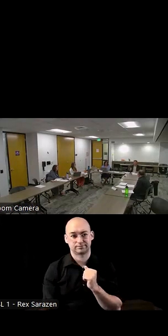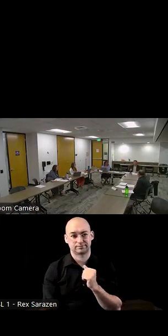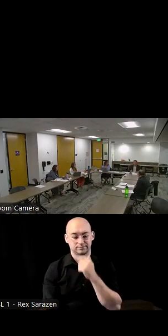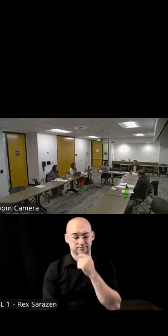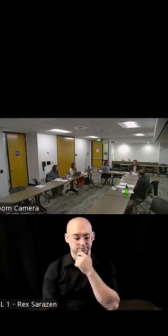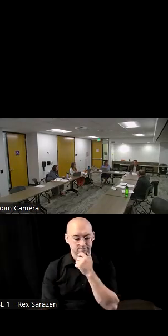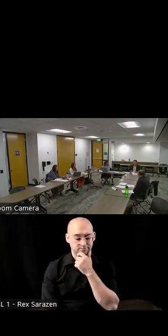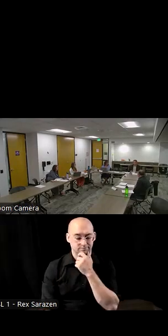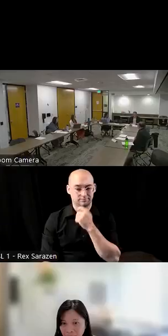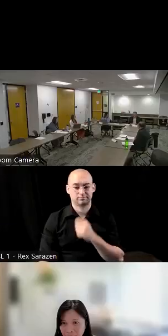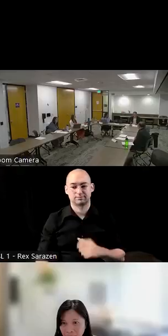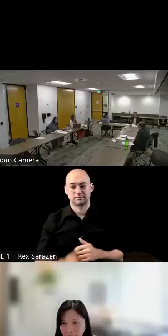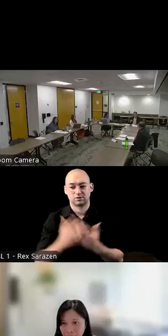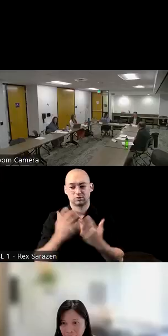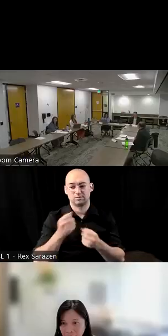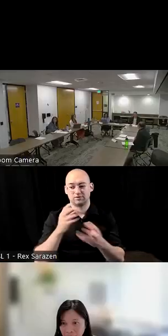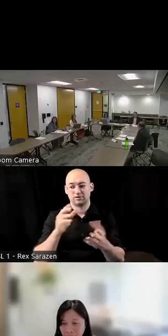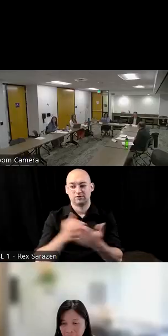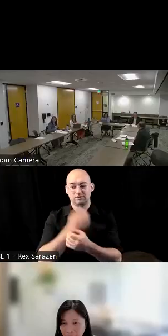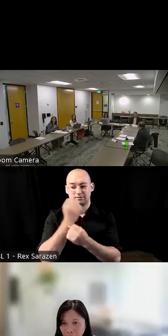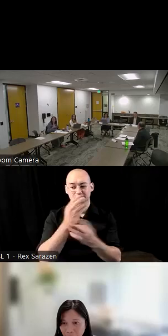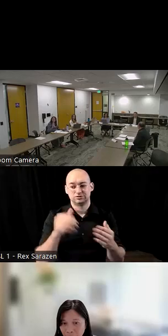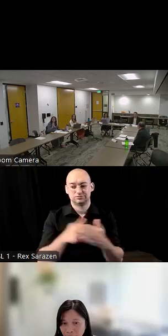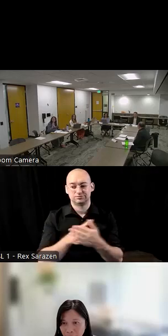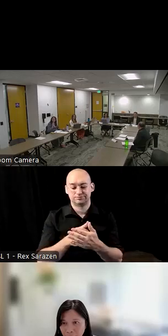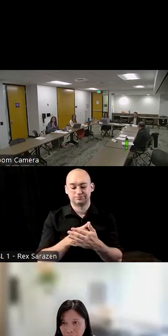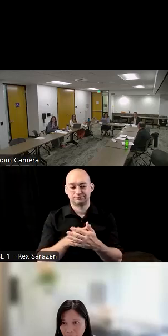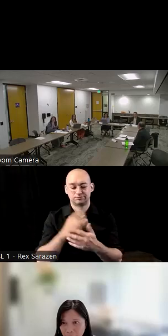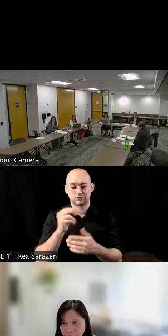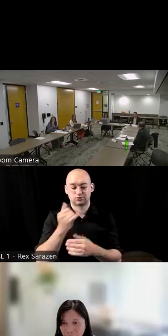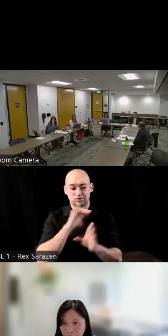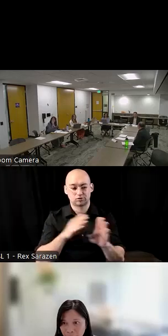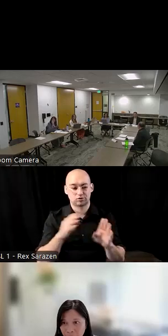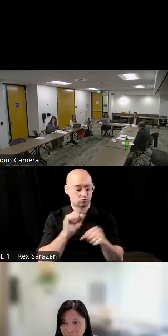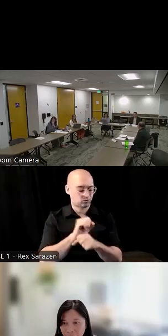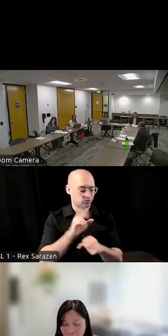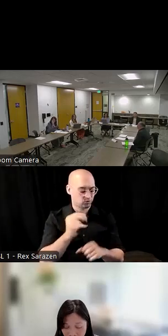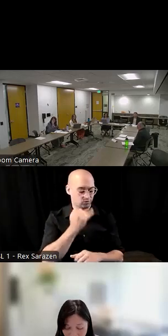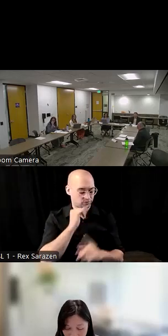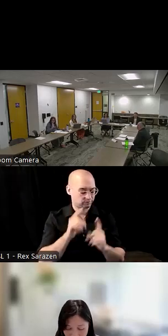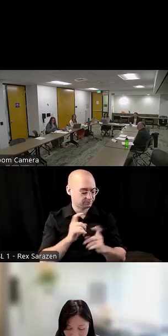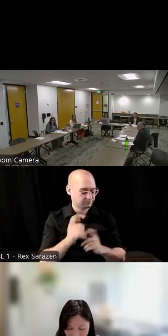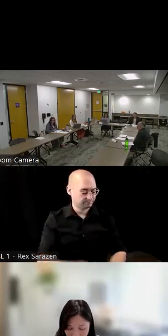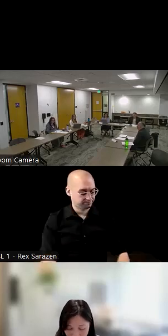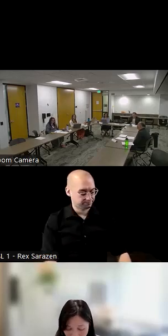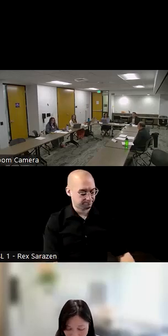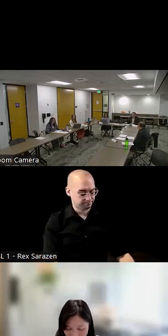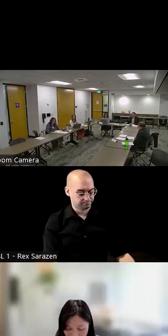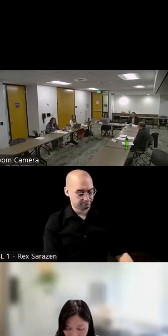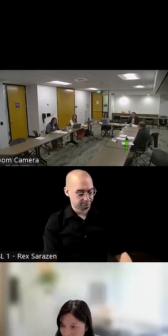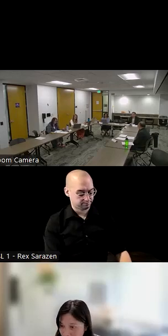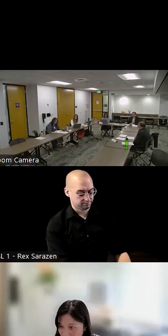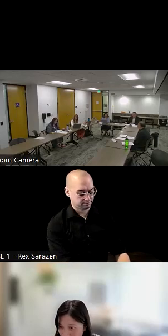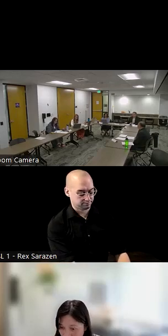But yeah, just wanted to provide an update on our No Wrong Door work, and happy to take any questions at the end. Thank you so much, Mark.